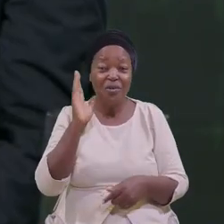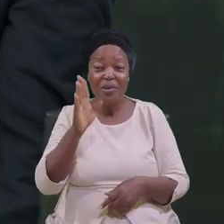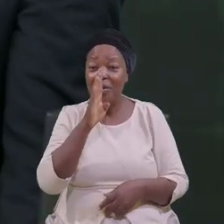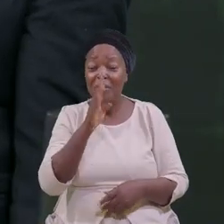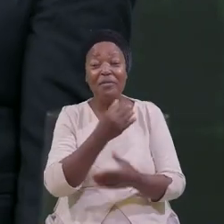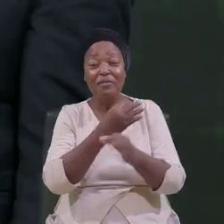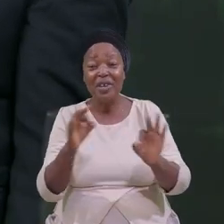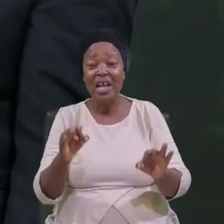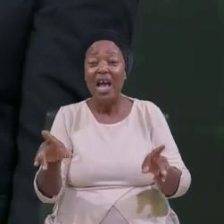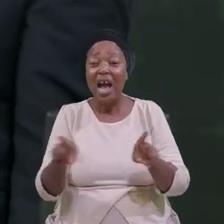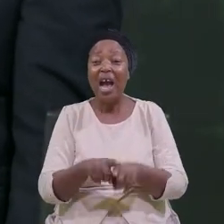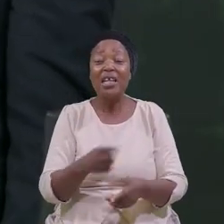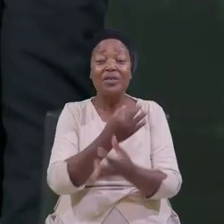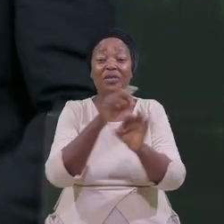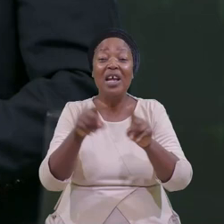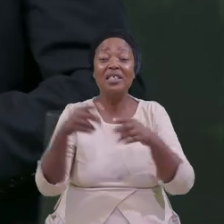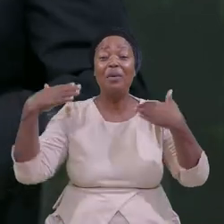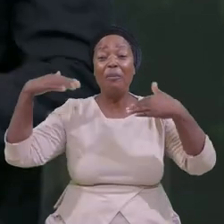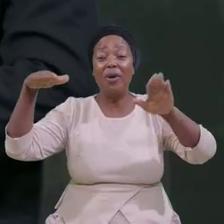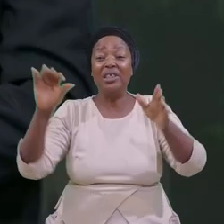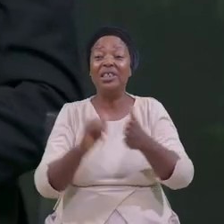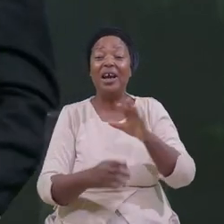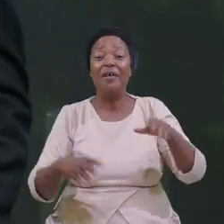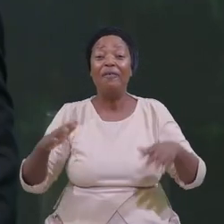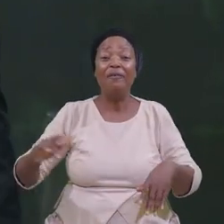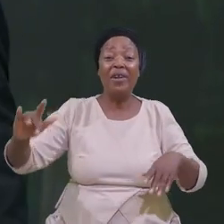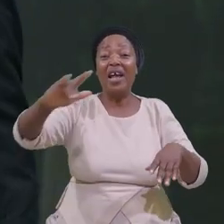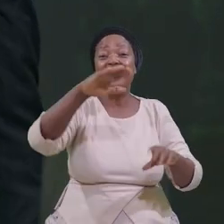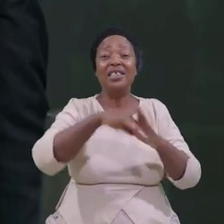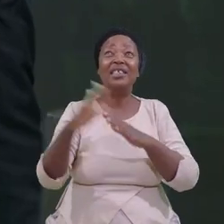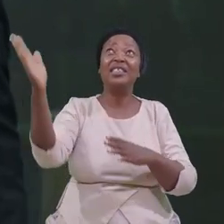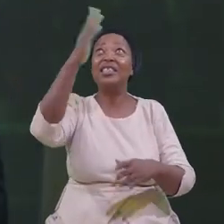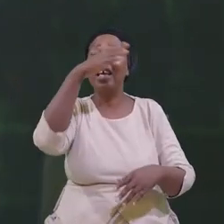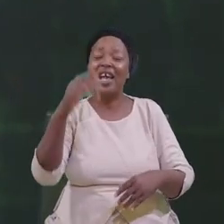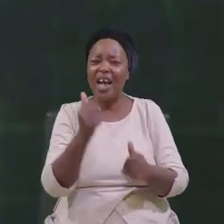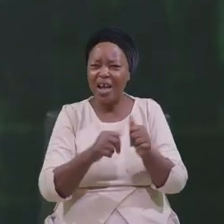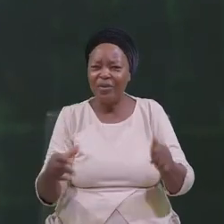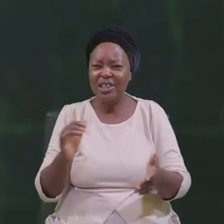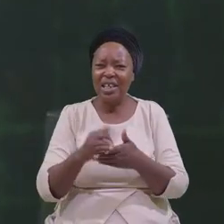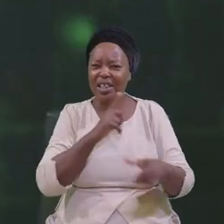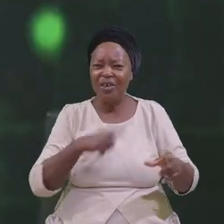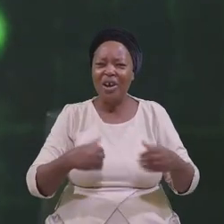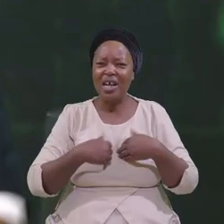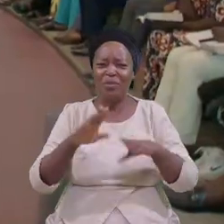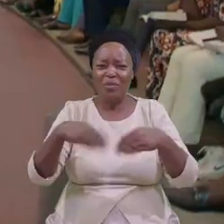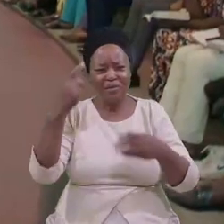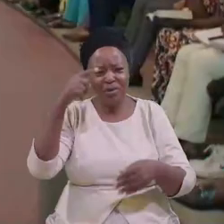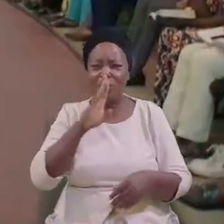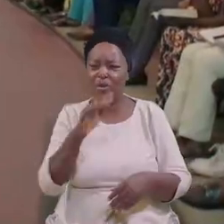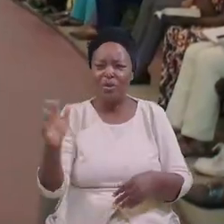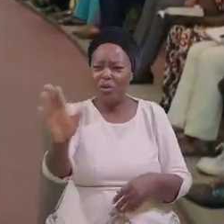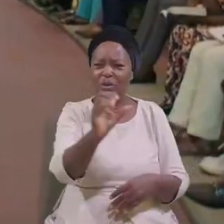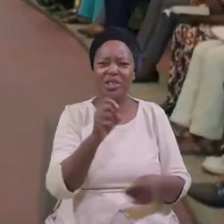as the bird that flies in the air. Everything the Lord has provided for you will be yours.